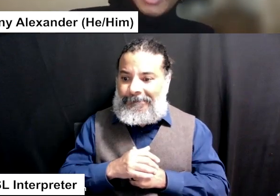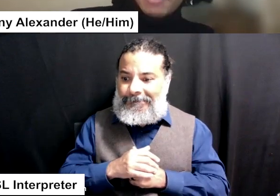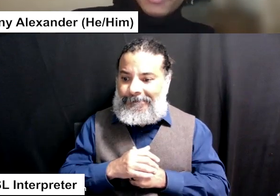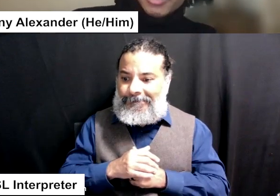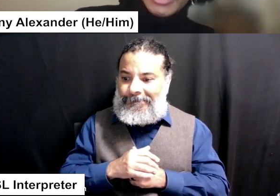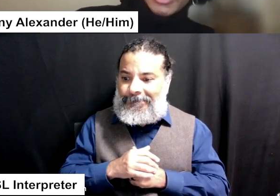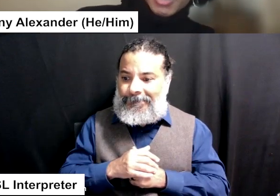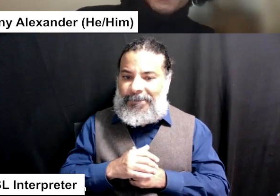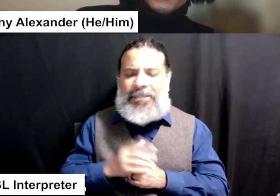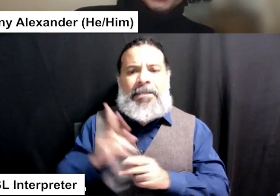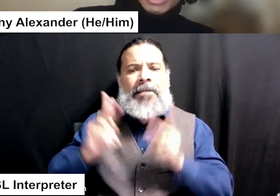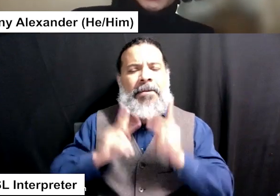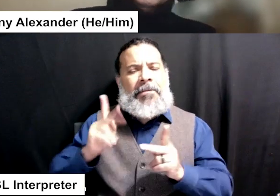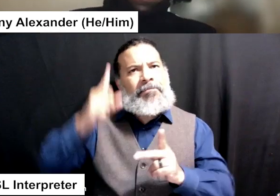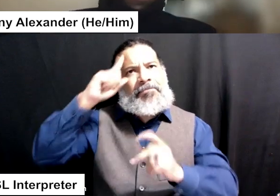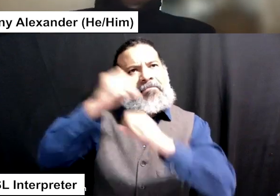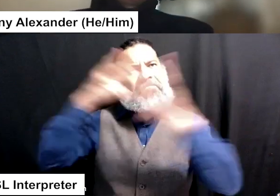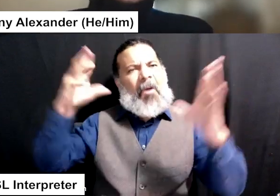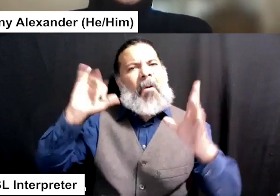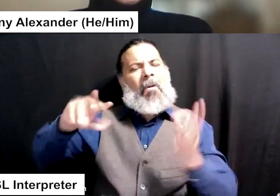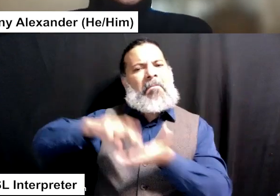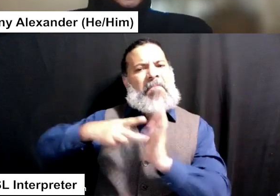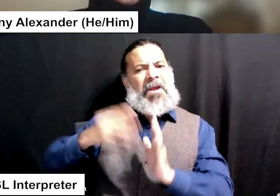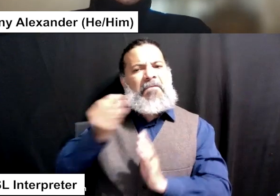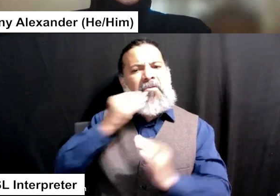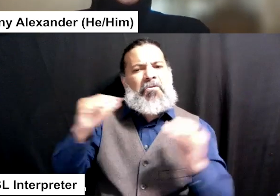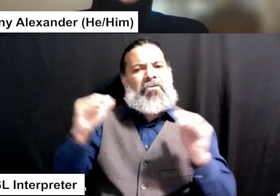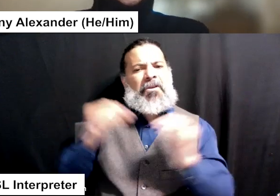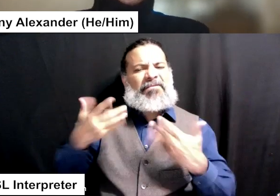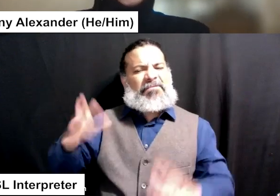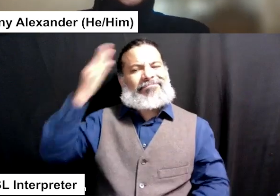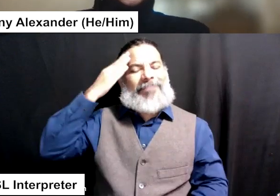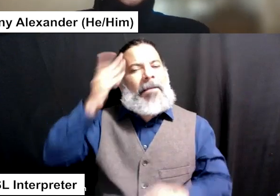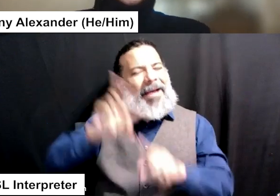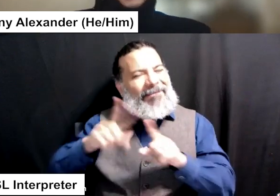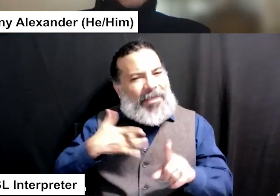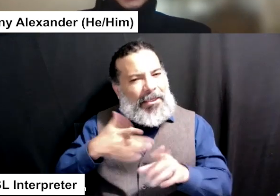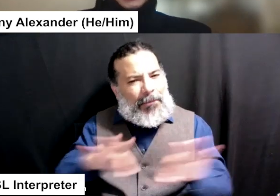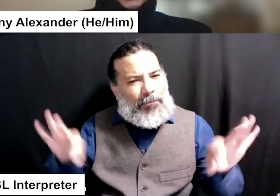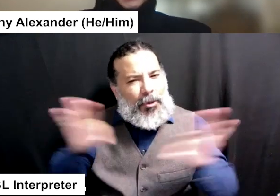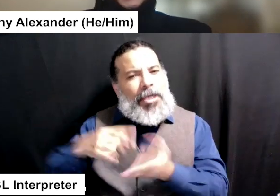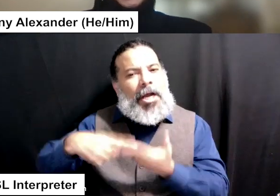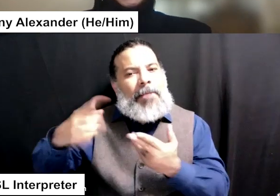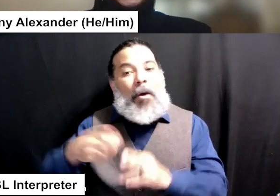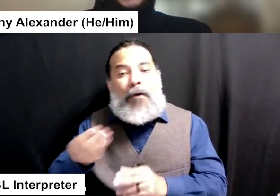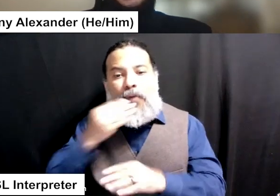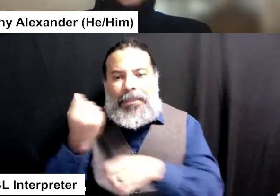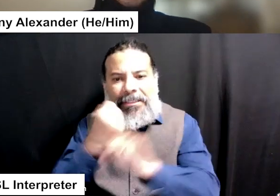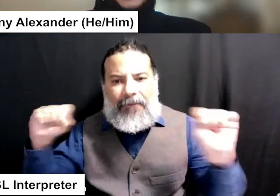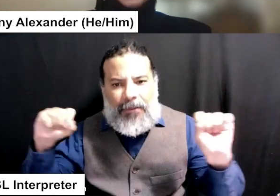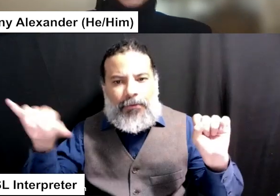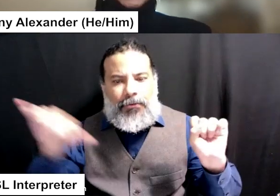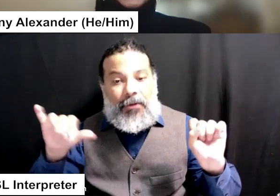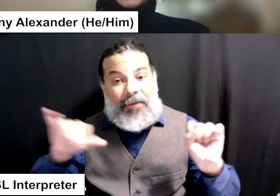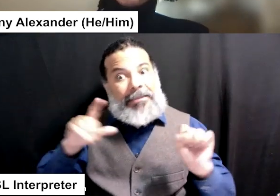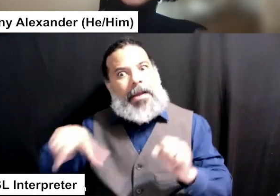might have an understanding of food justice, but I think it's also important to talk about food sovereignty, which is a